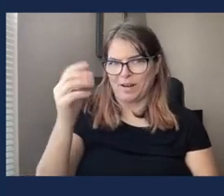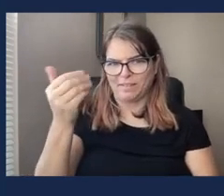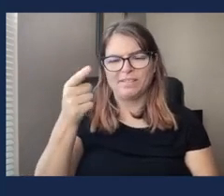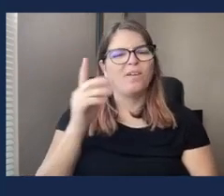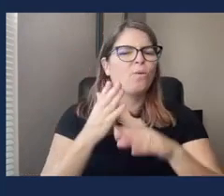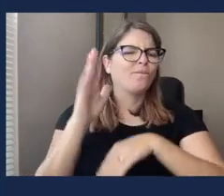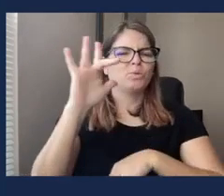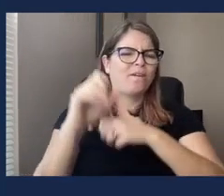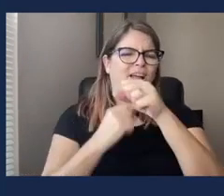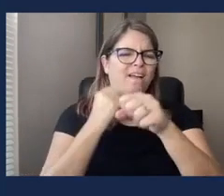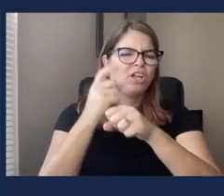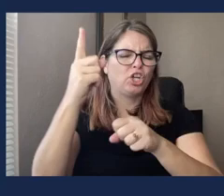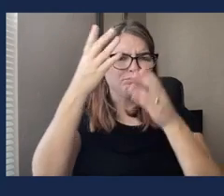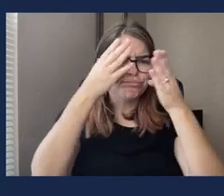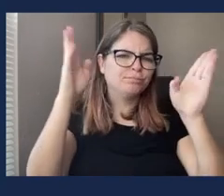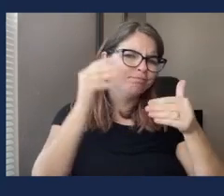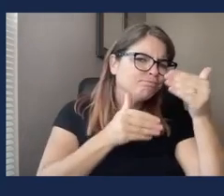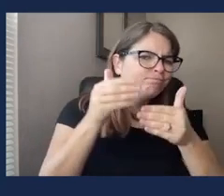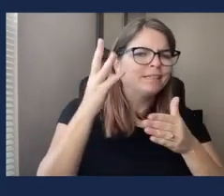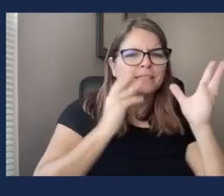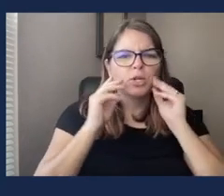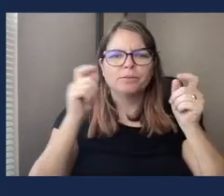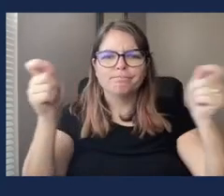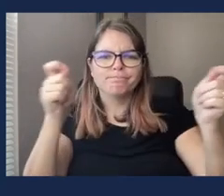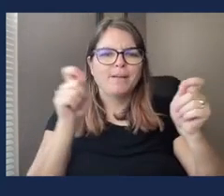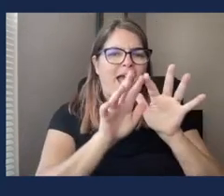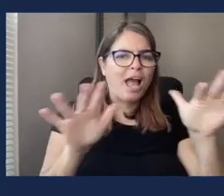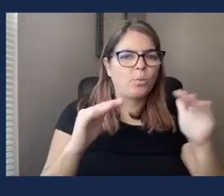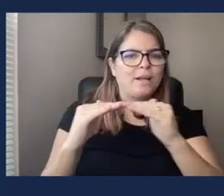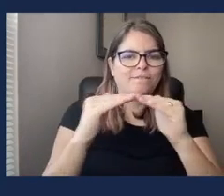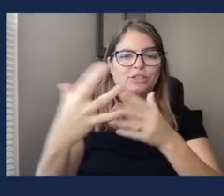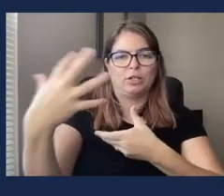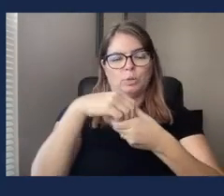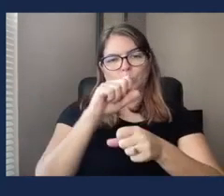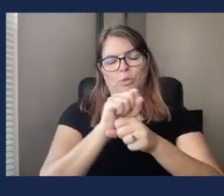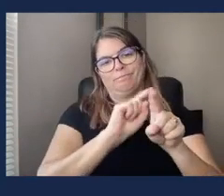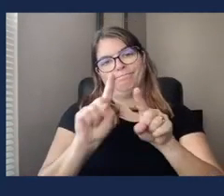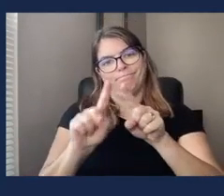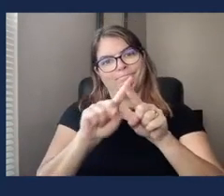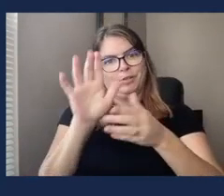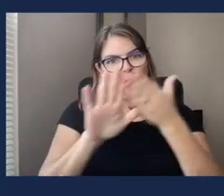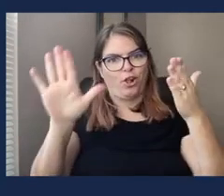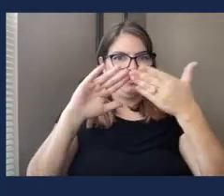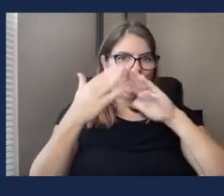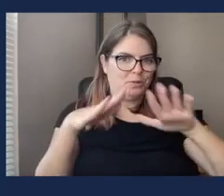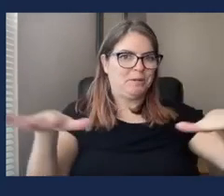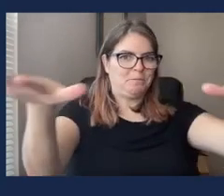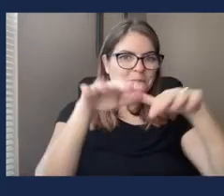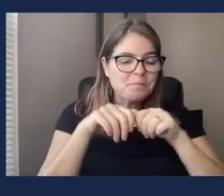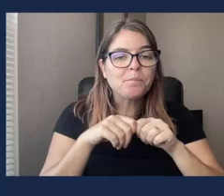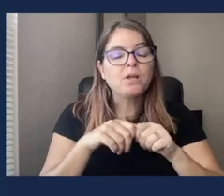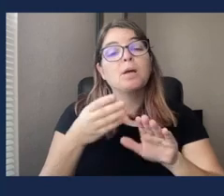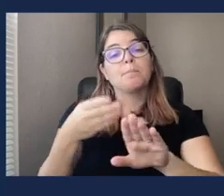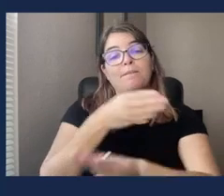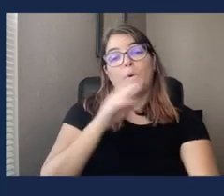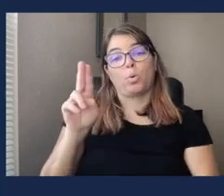progressive administrative experience in equity, diversity, and inclusion work across the higher education community. Prior to UC San Diego,